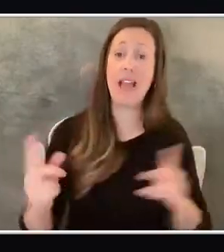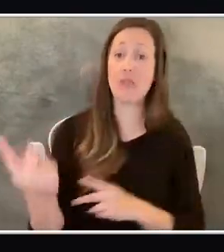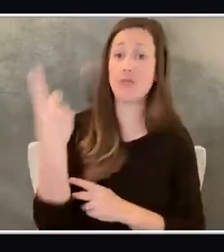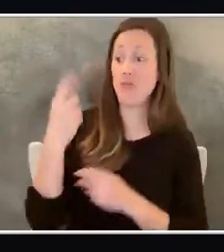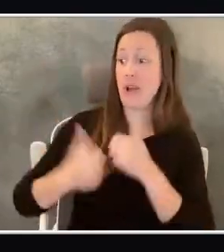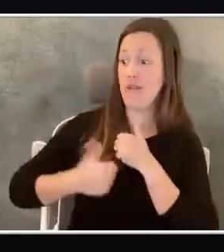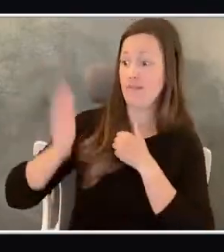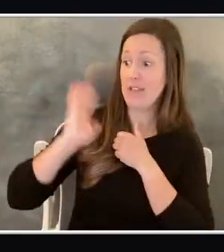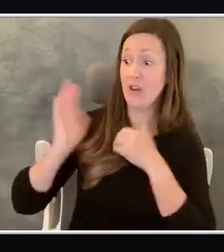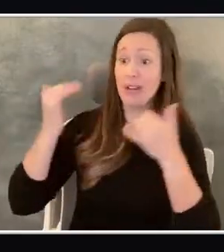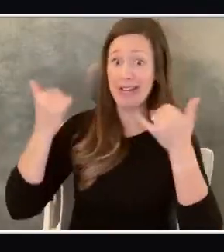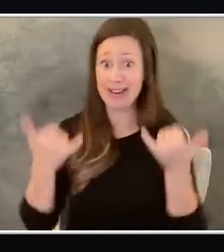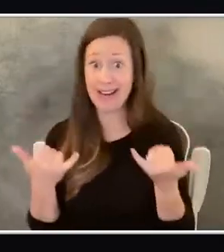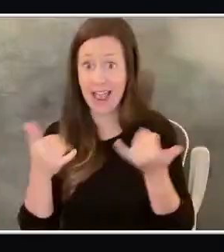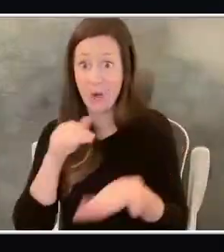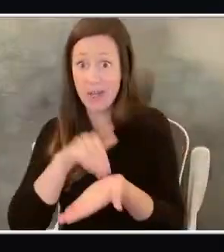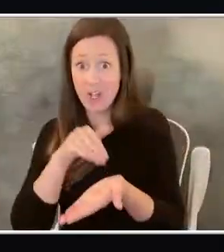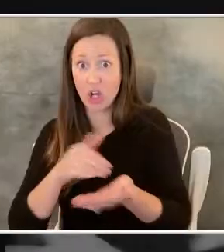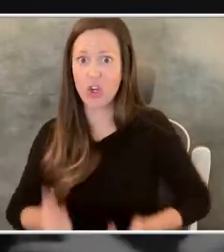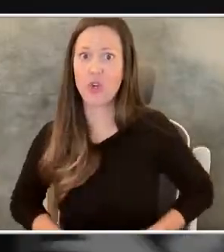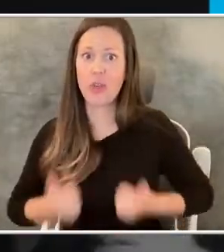to live seizure-free.